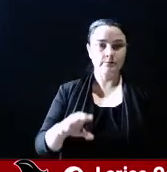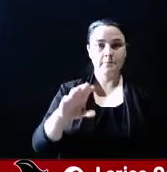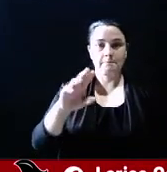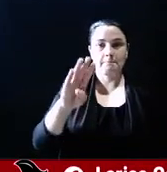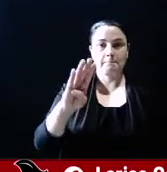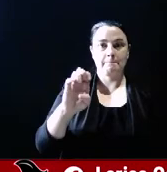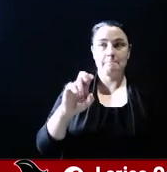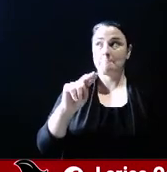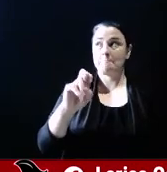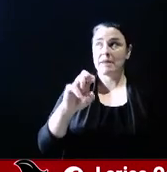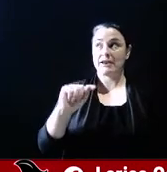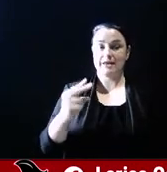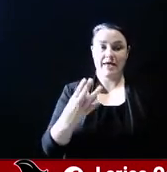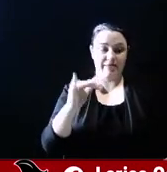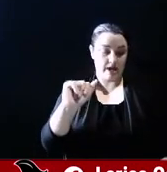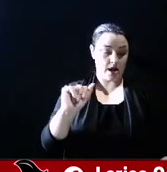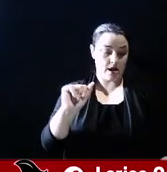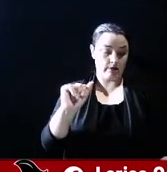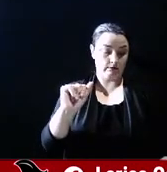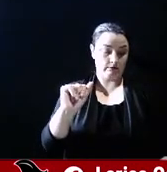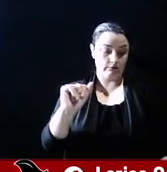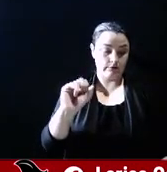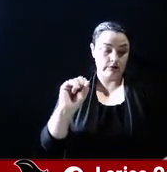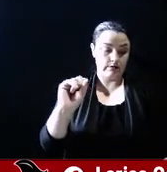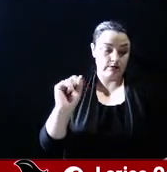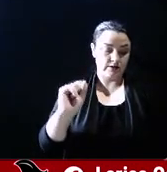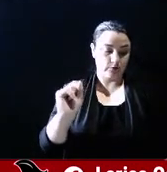Venecia Isabel Cifuentes.